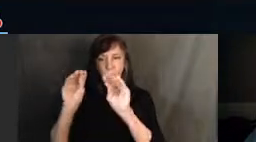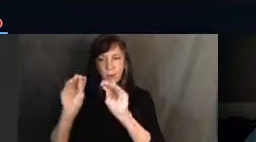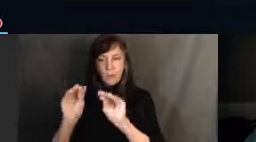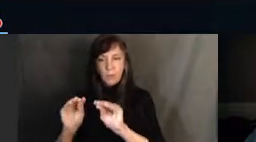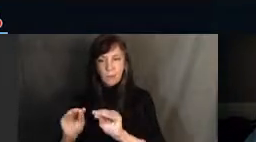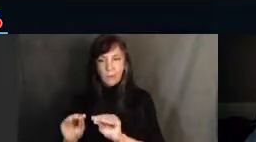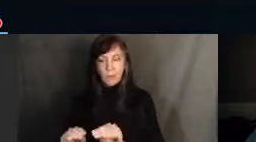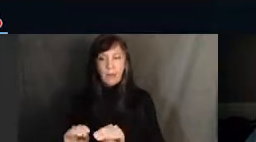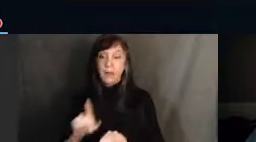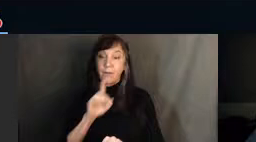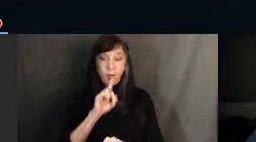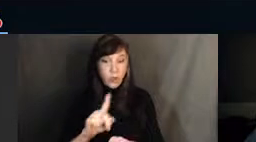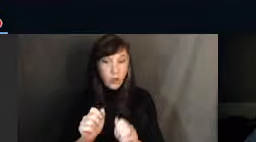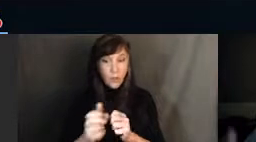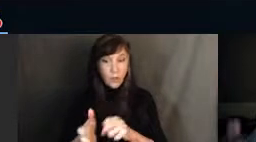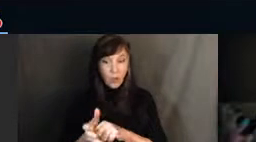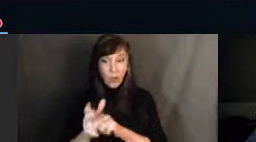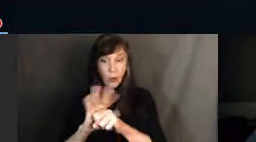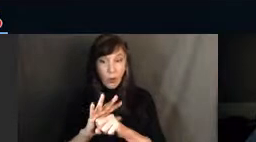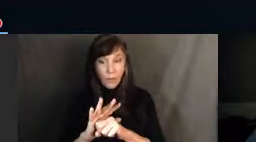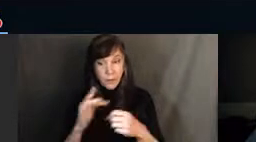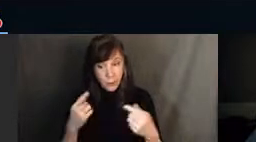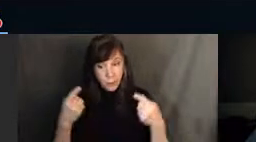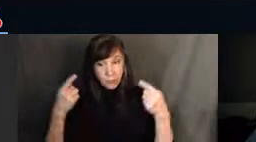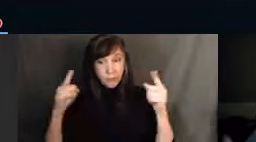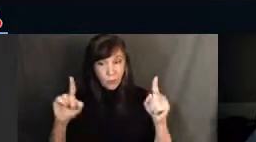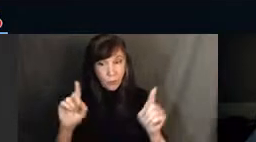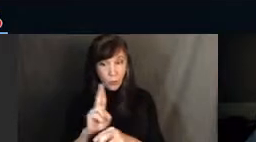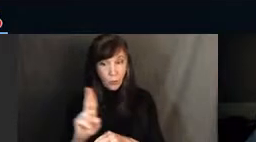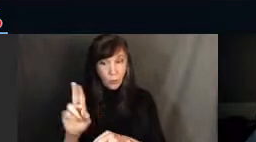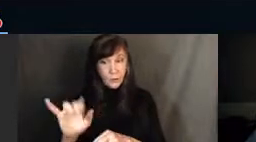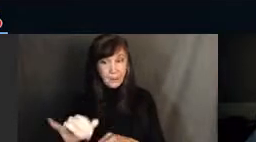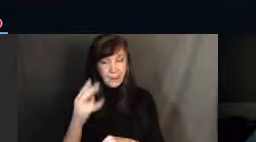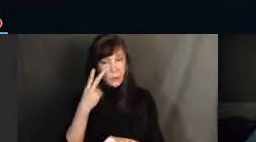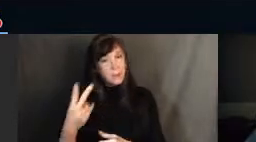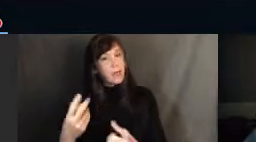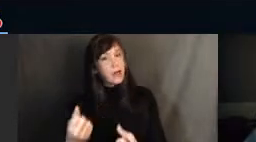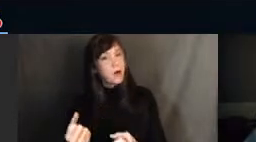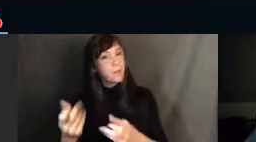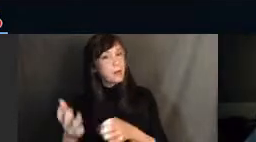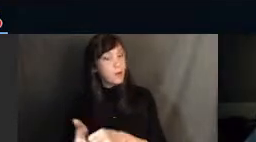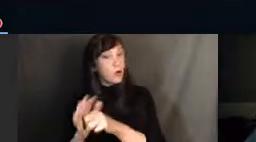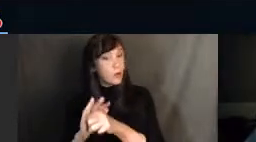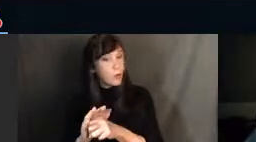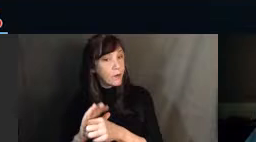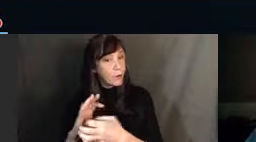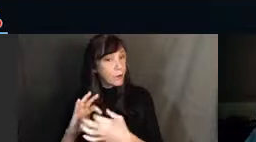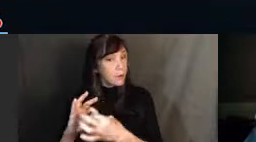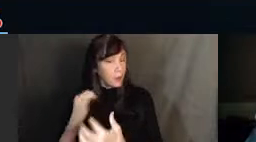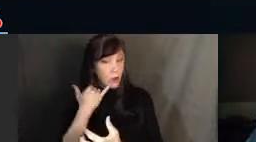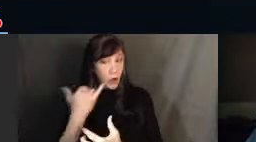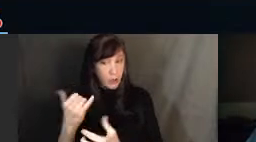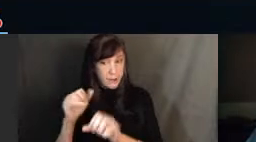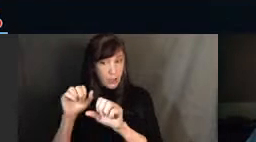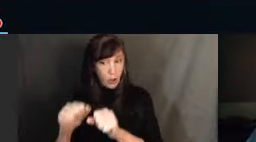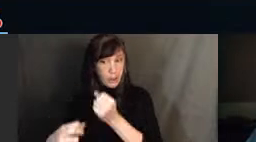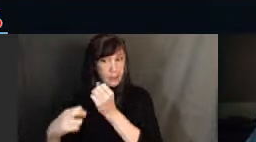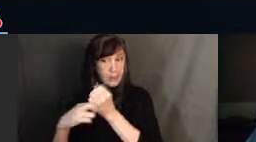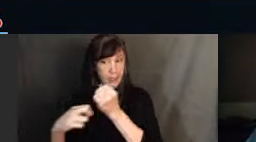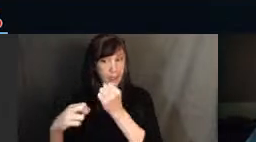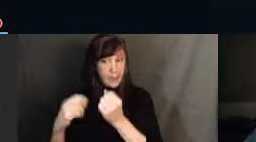they were able to use effectively to see how many of the calls they were getting were related to COVID. So I've taken a